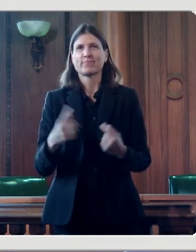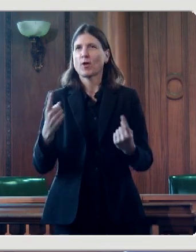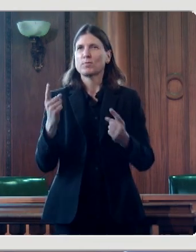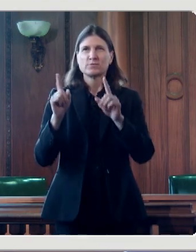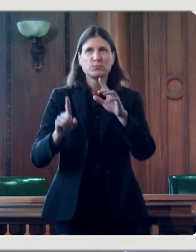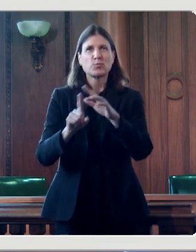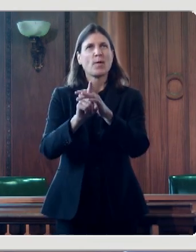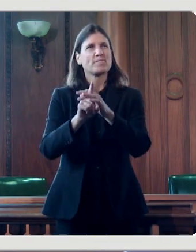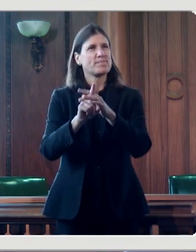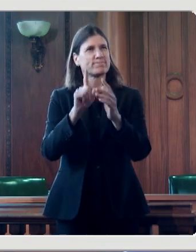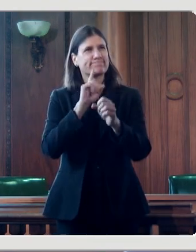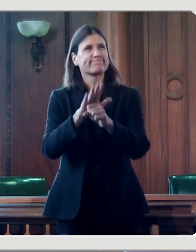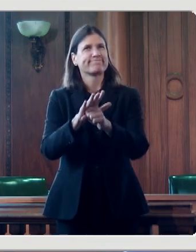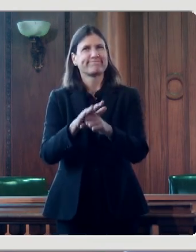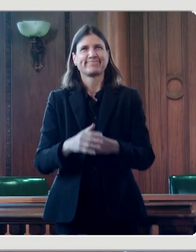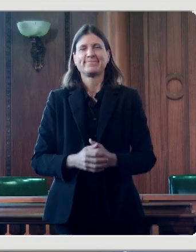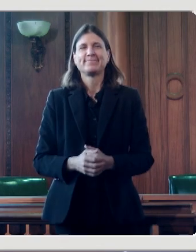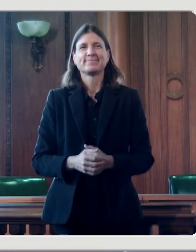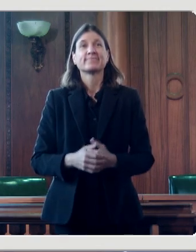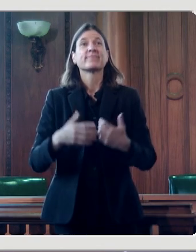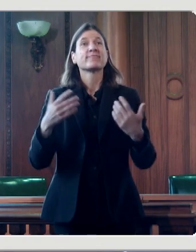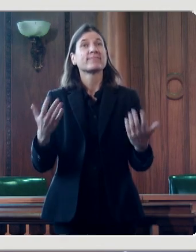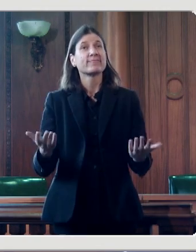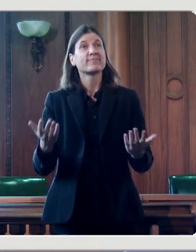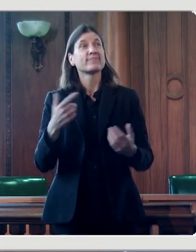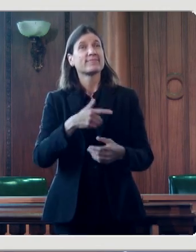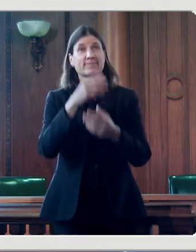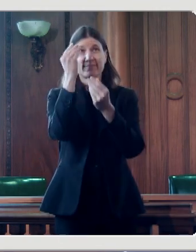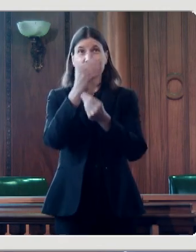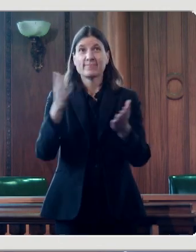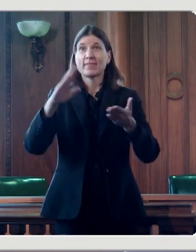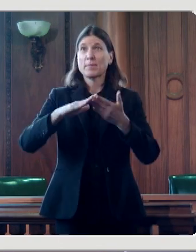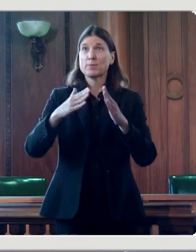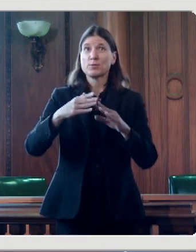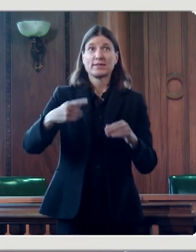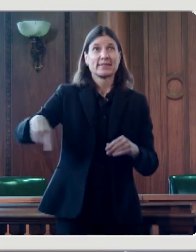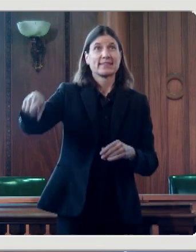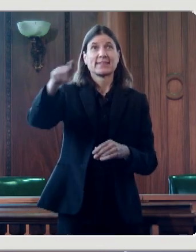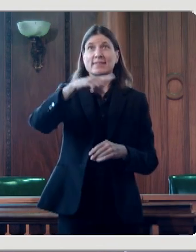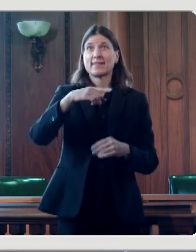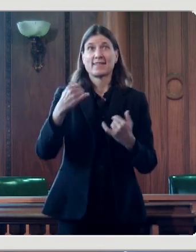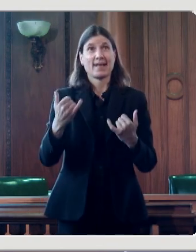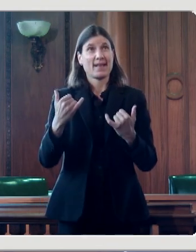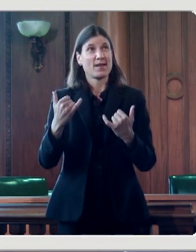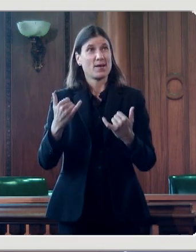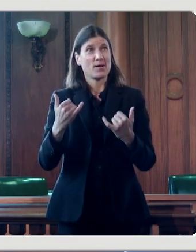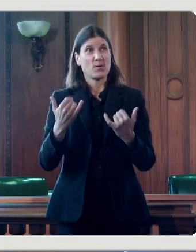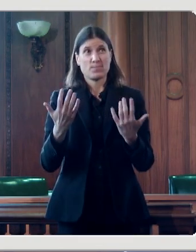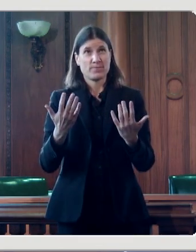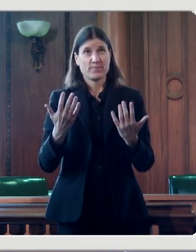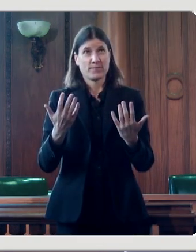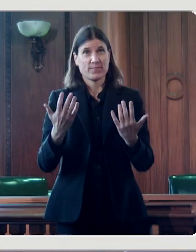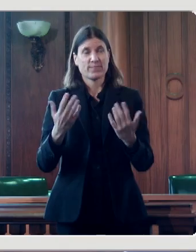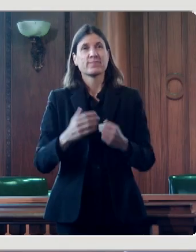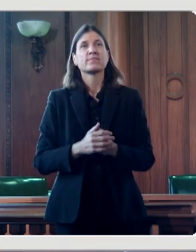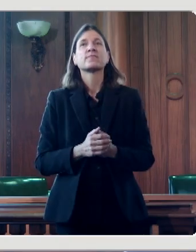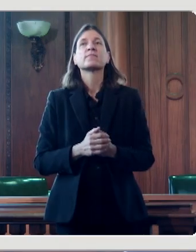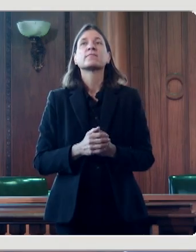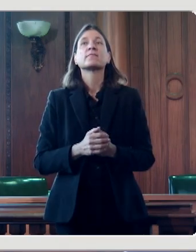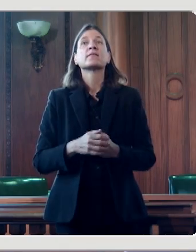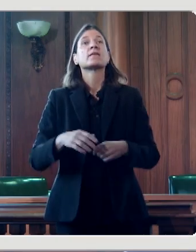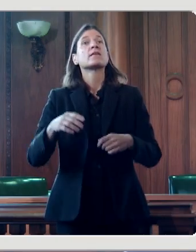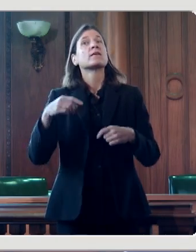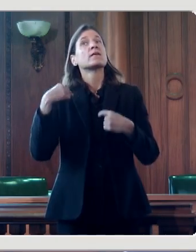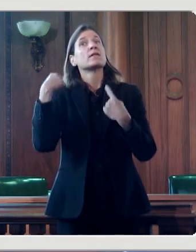get the word out to those individuals in need. I also want to thank Dr.